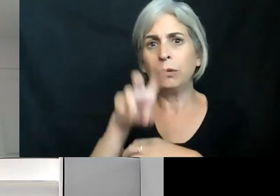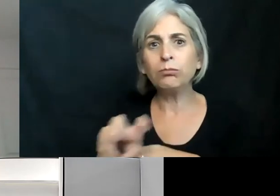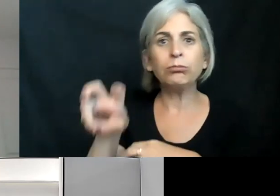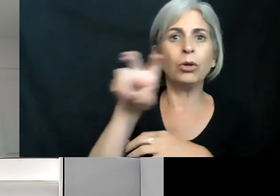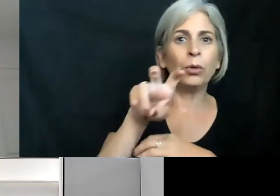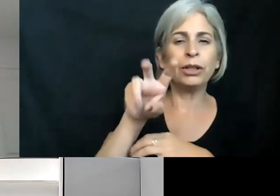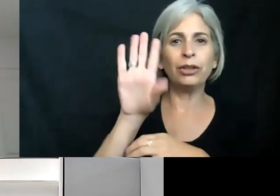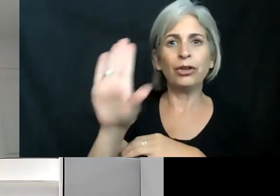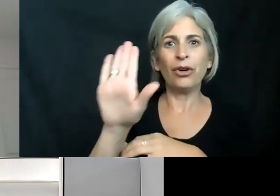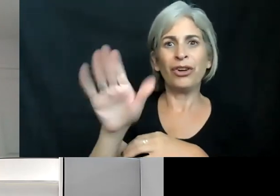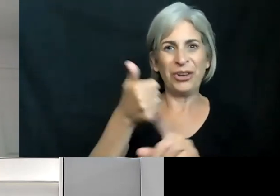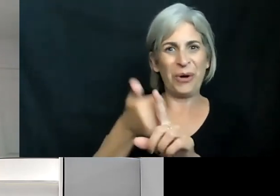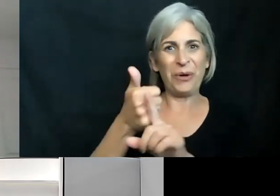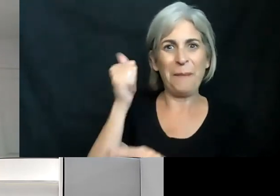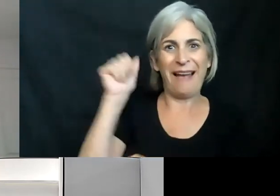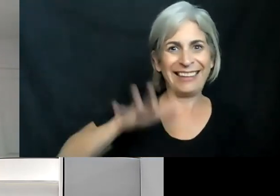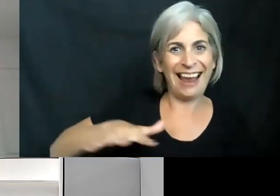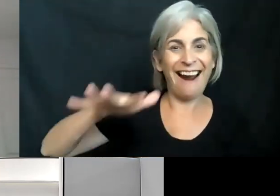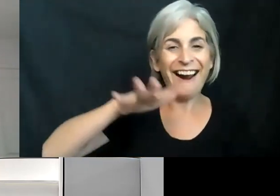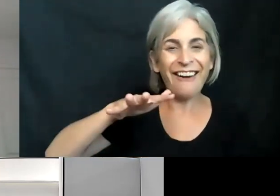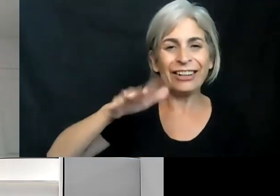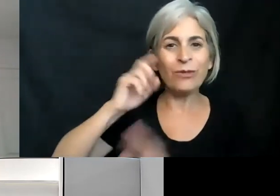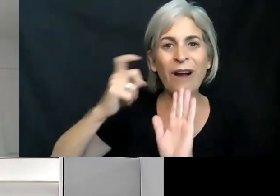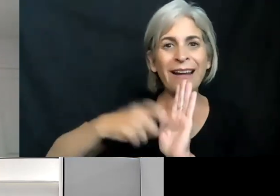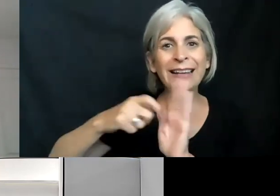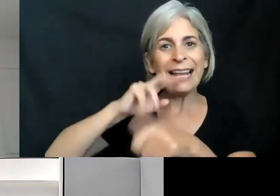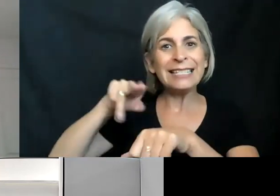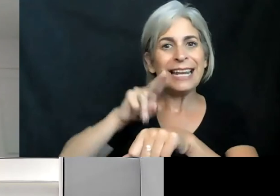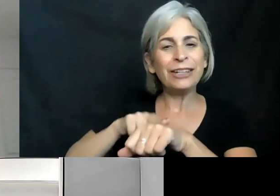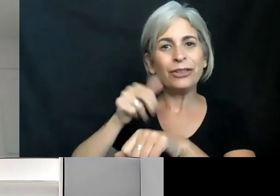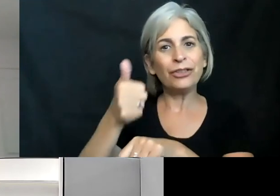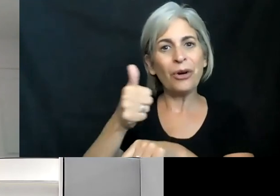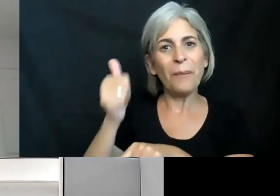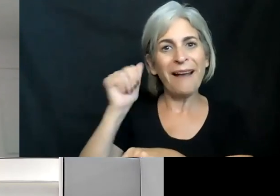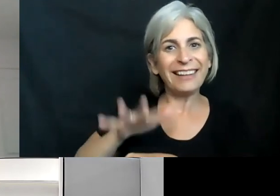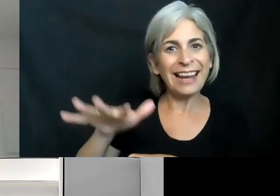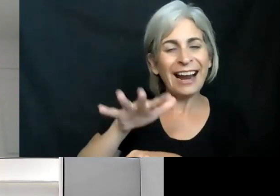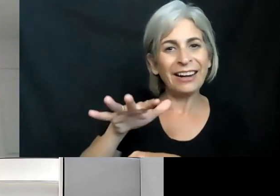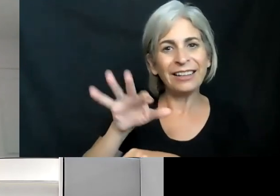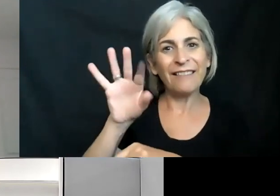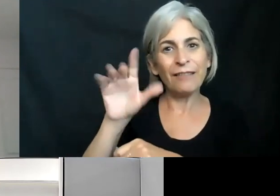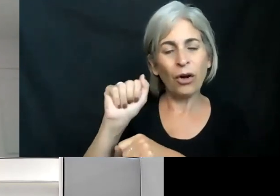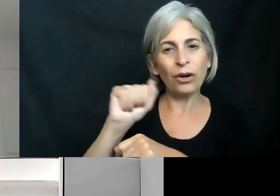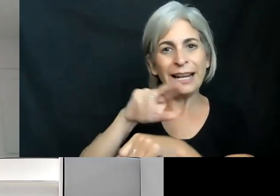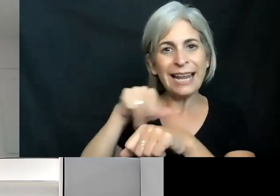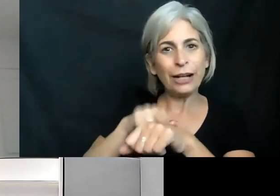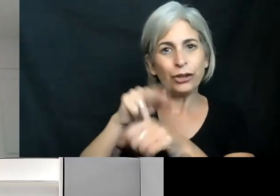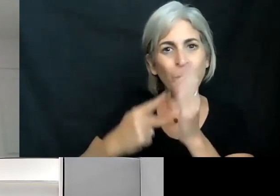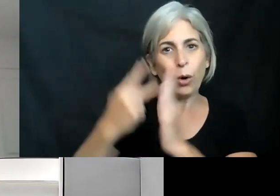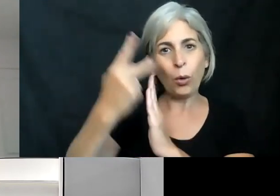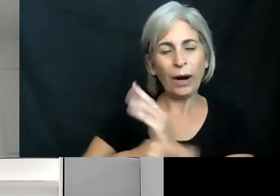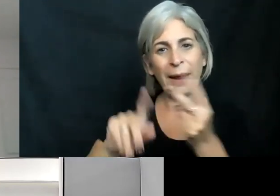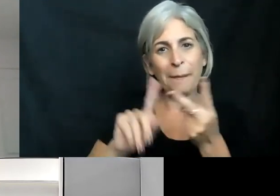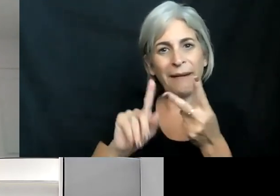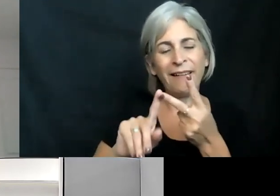own backyard and, you know, recognizing nature in your own backyard. And that's with the Florida Master Naturalist Program. And then the other one